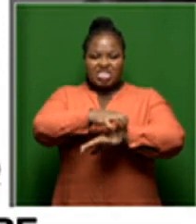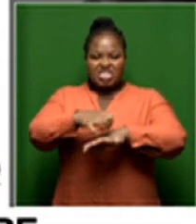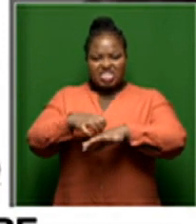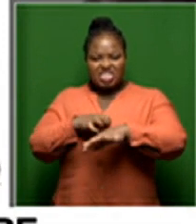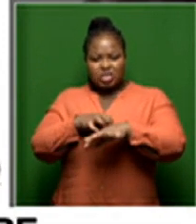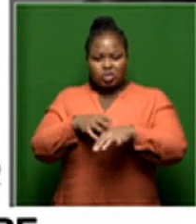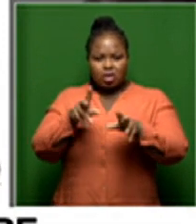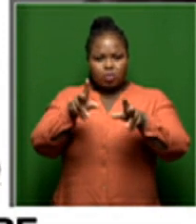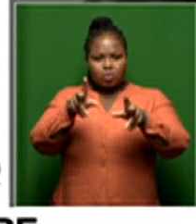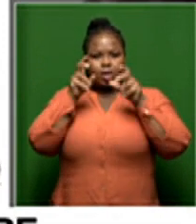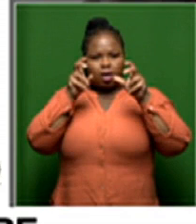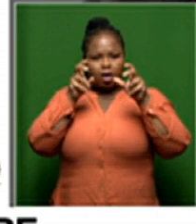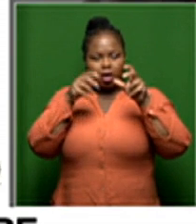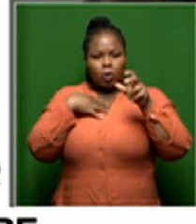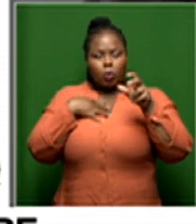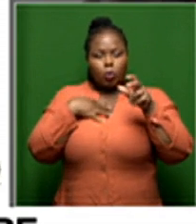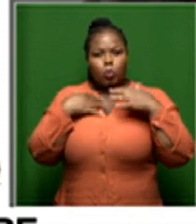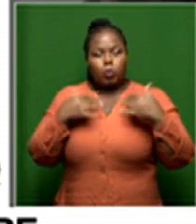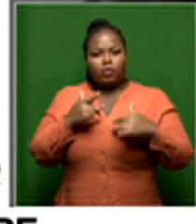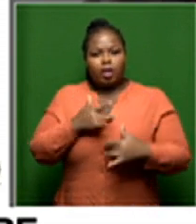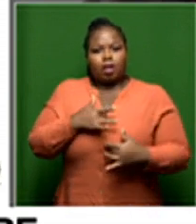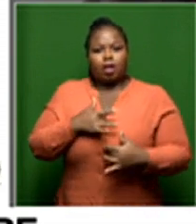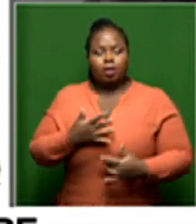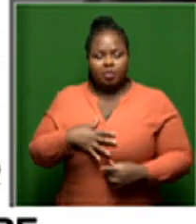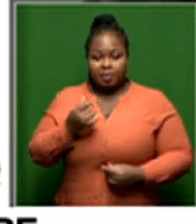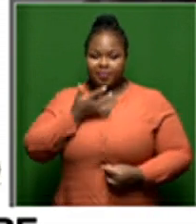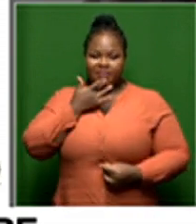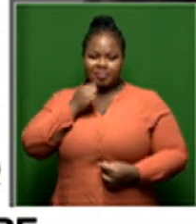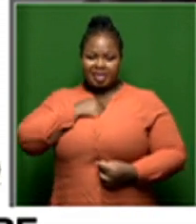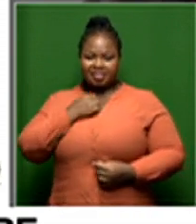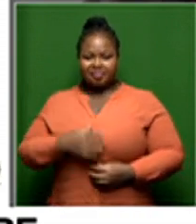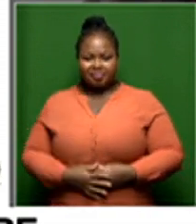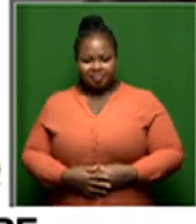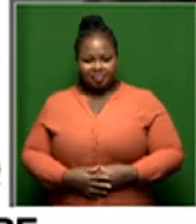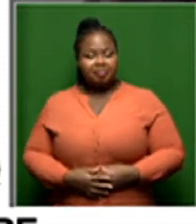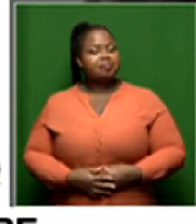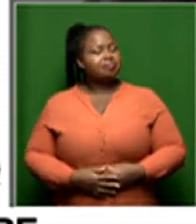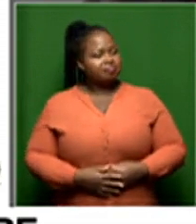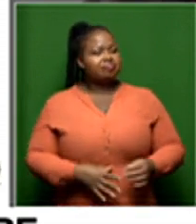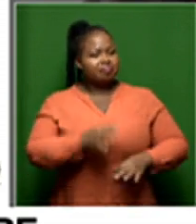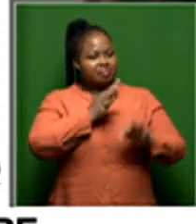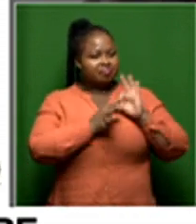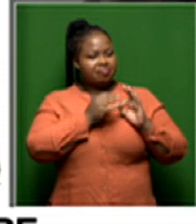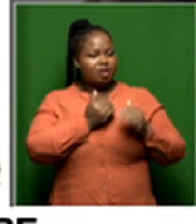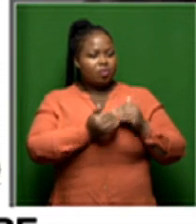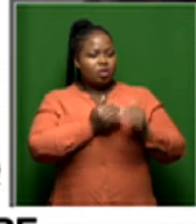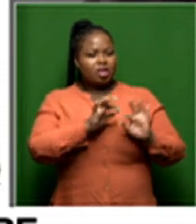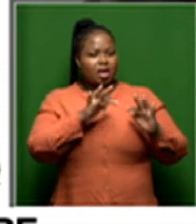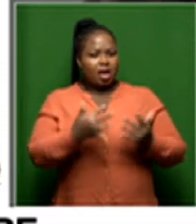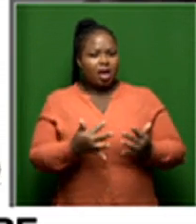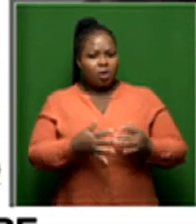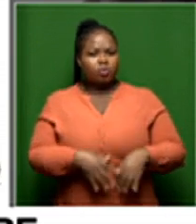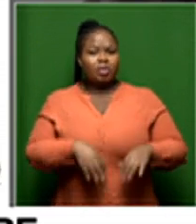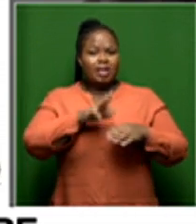very moving, evocative sculpture. That's certainly one of my favorites. And speak to us about the process of